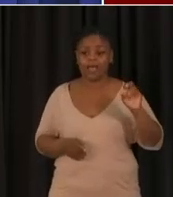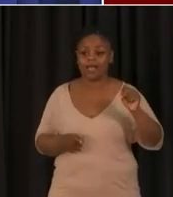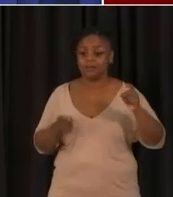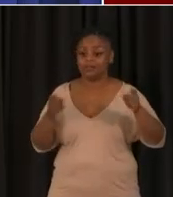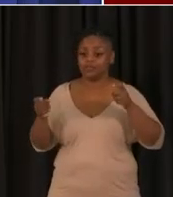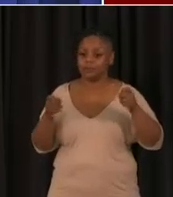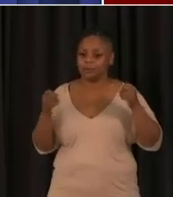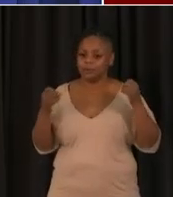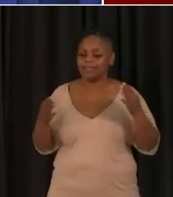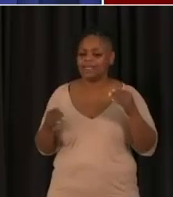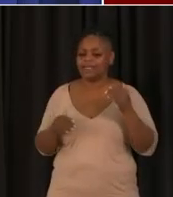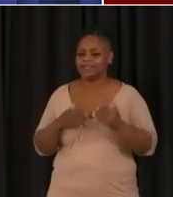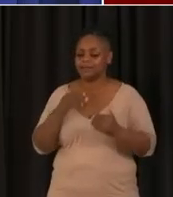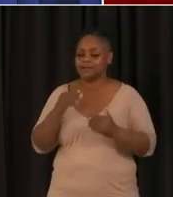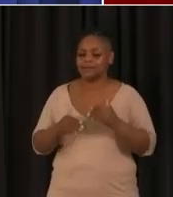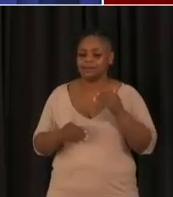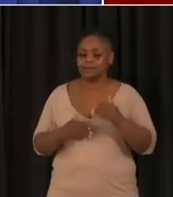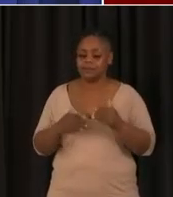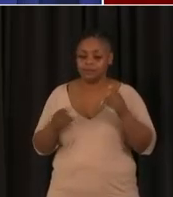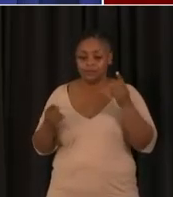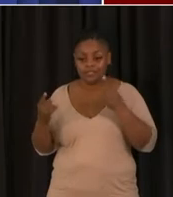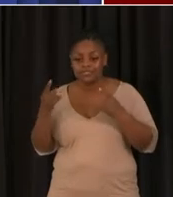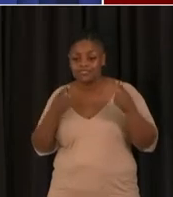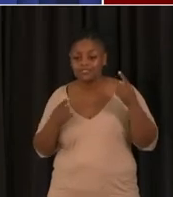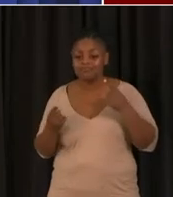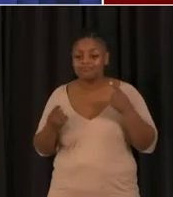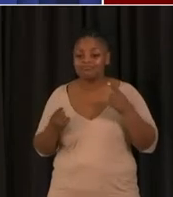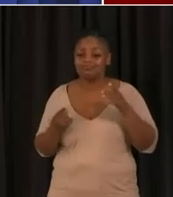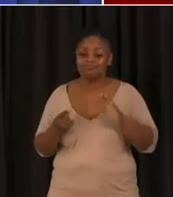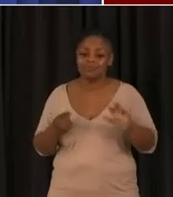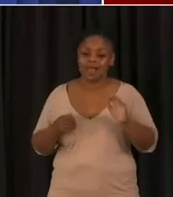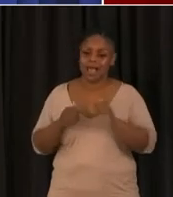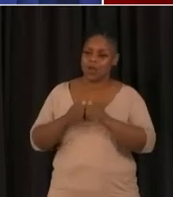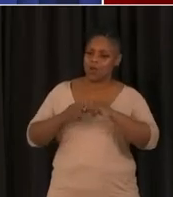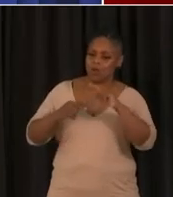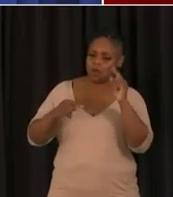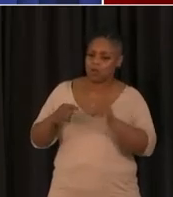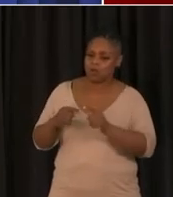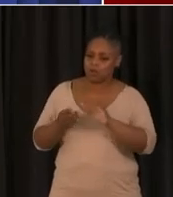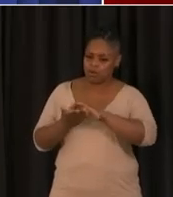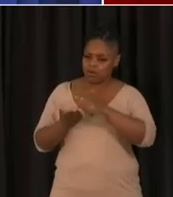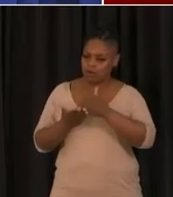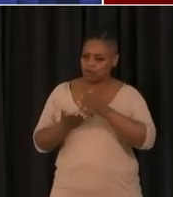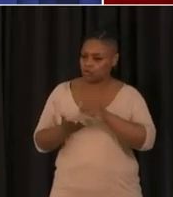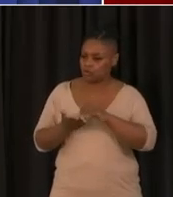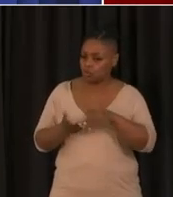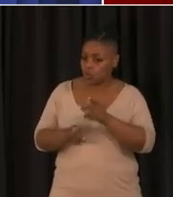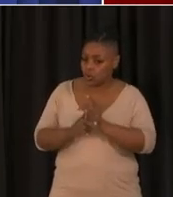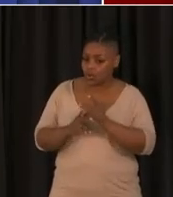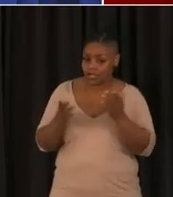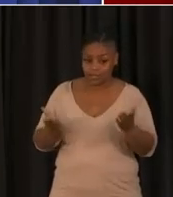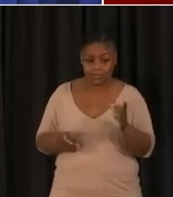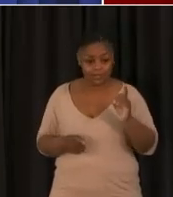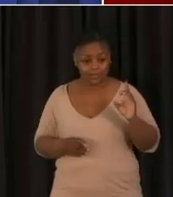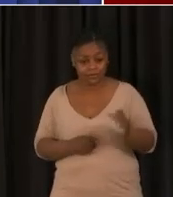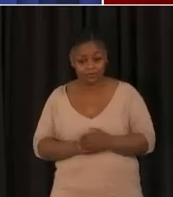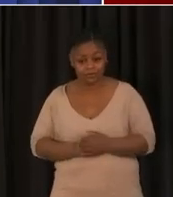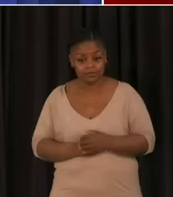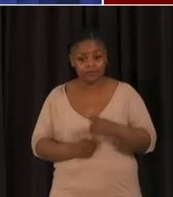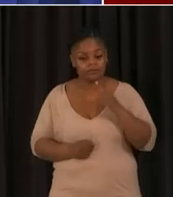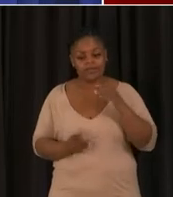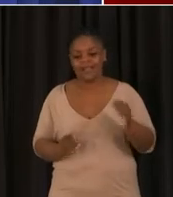health improved during the pandemic last year in D.C. So in February of last year, about 26% of